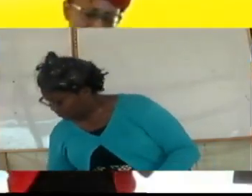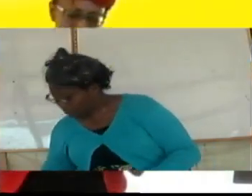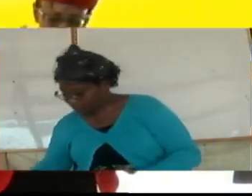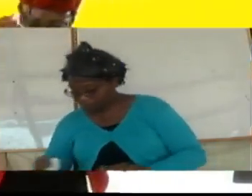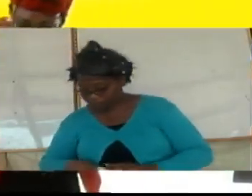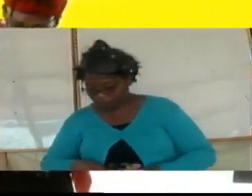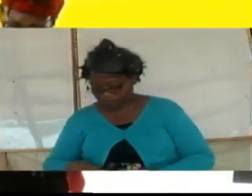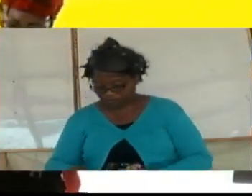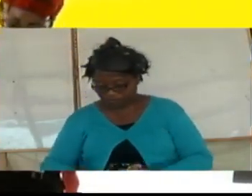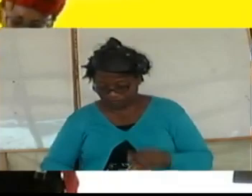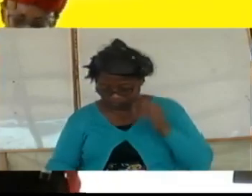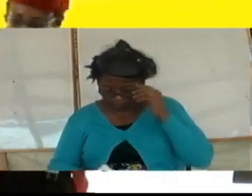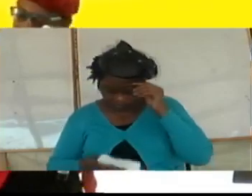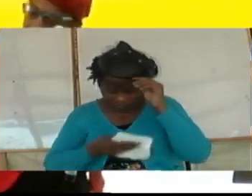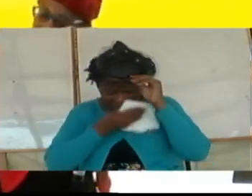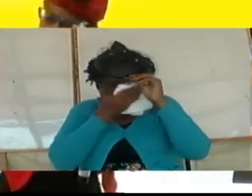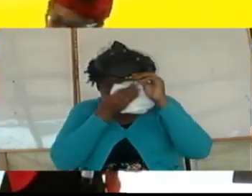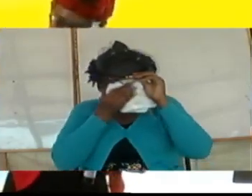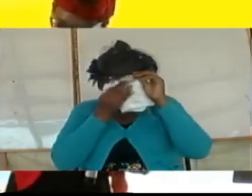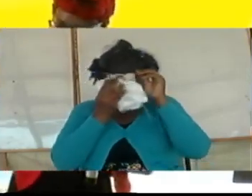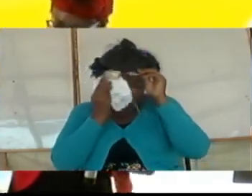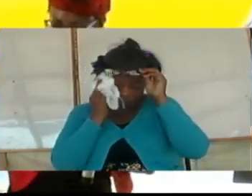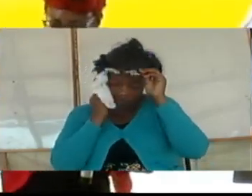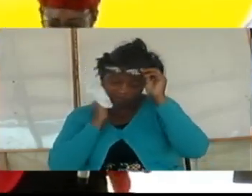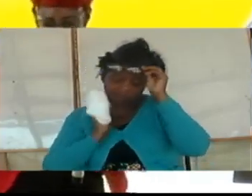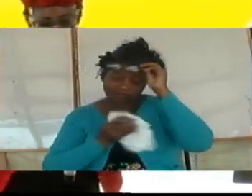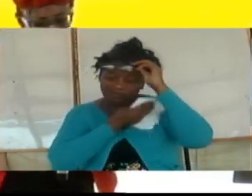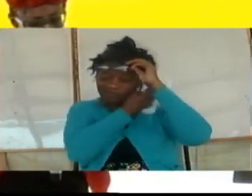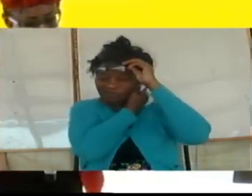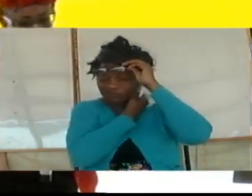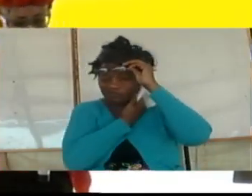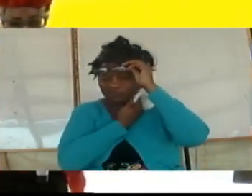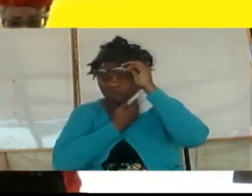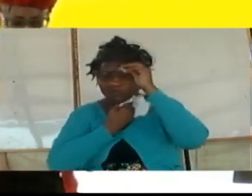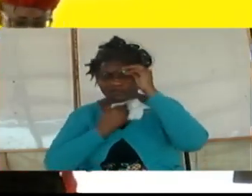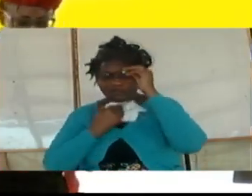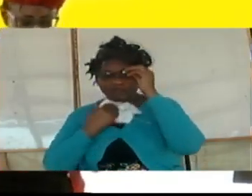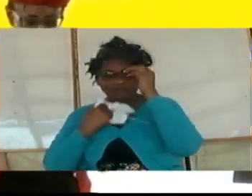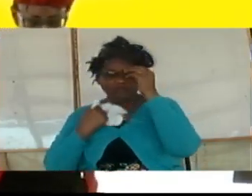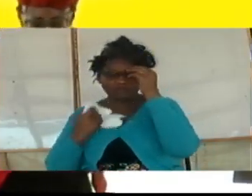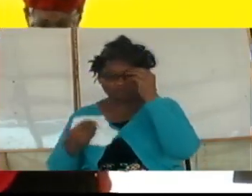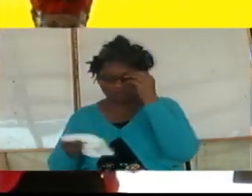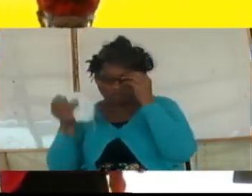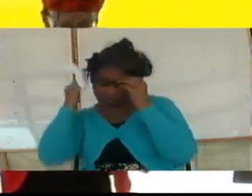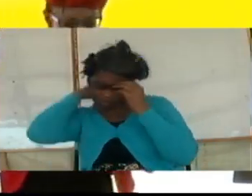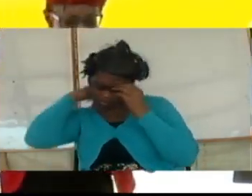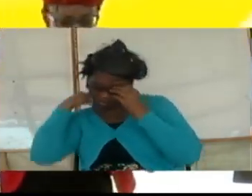those that wanting to pray softly, let our King be lifted up. Lift your hands and worship the Lord.